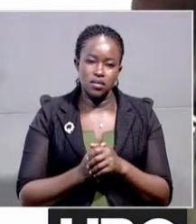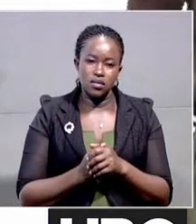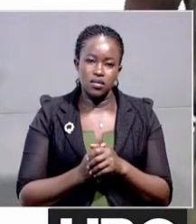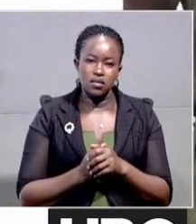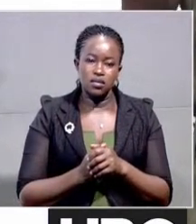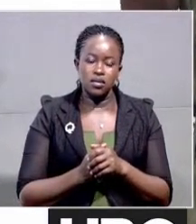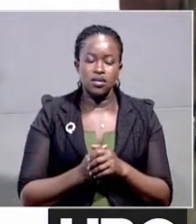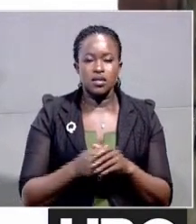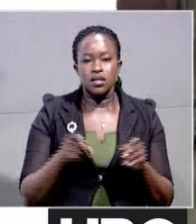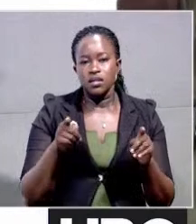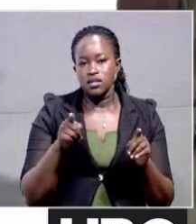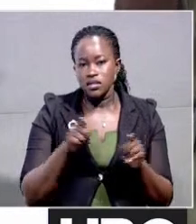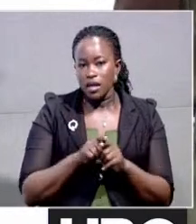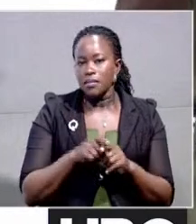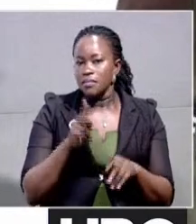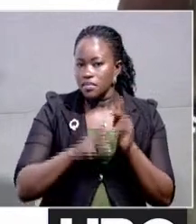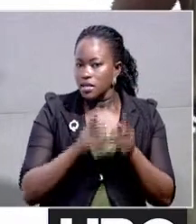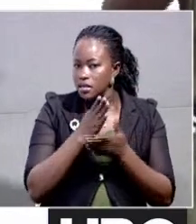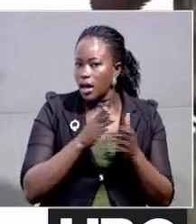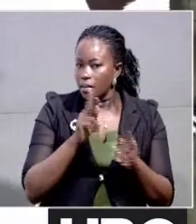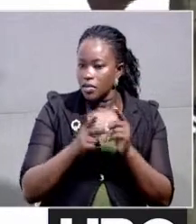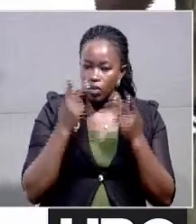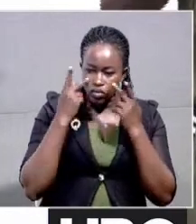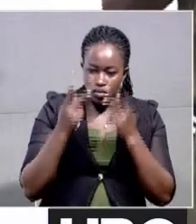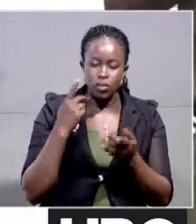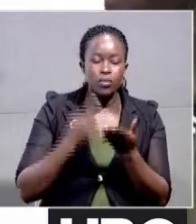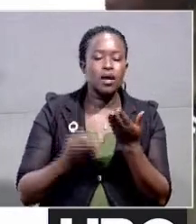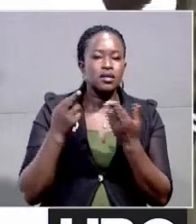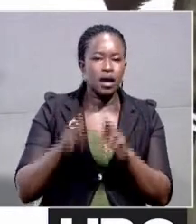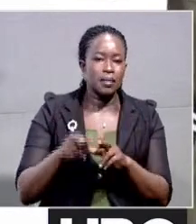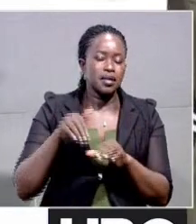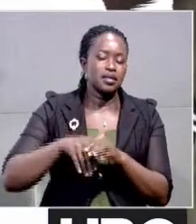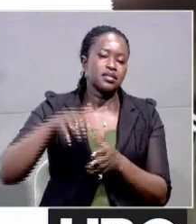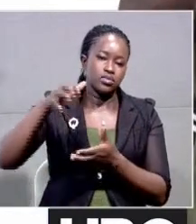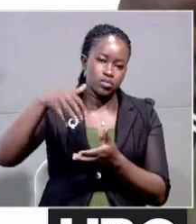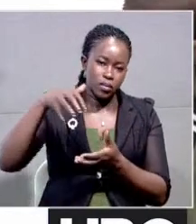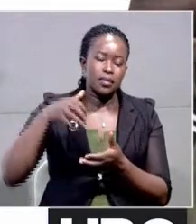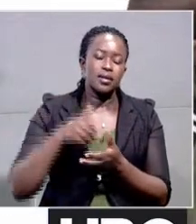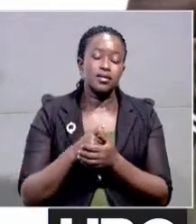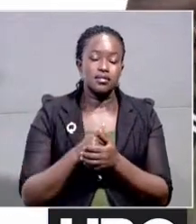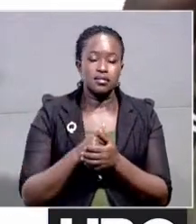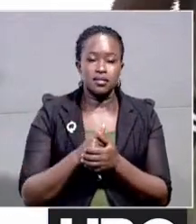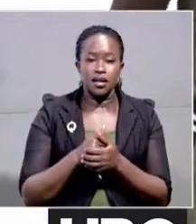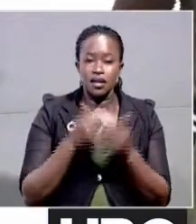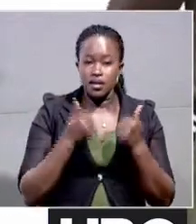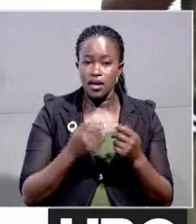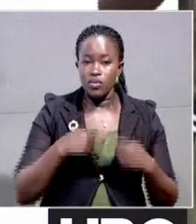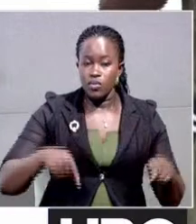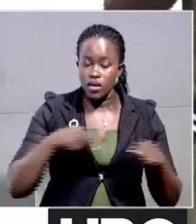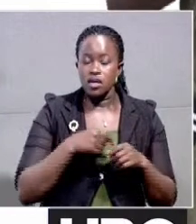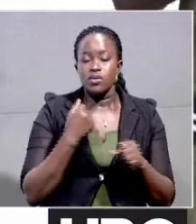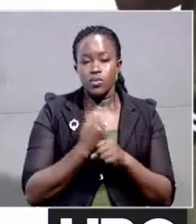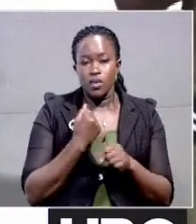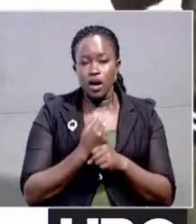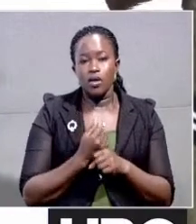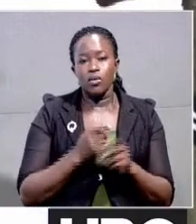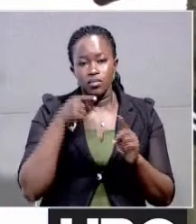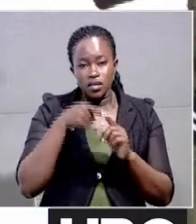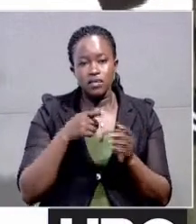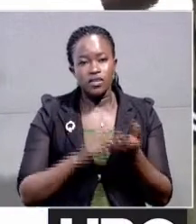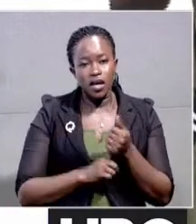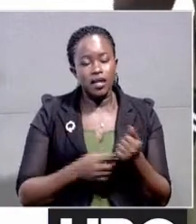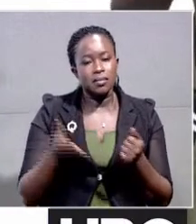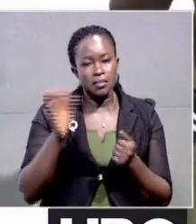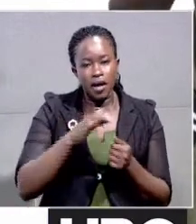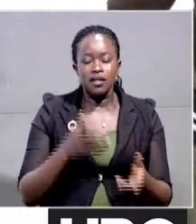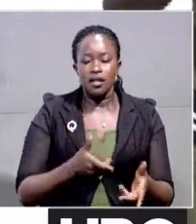see what took place during the attack at the supermarket. We are now working towards the recovery of the gun and